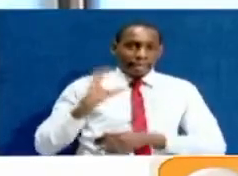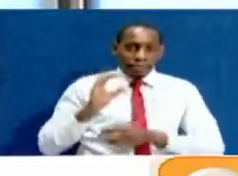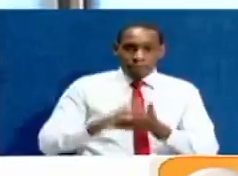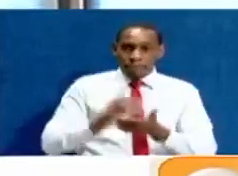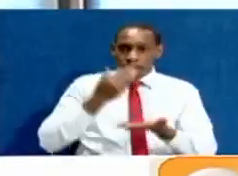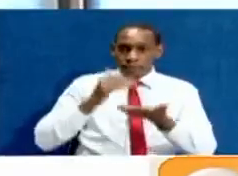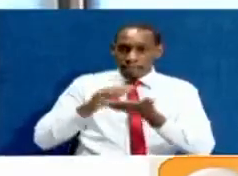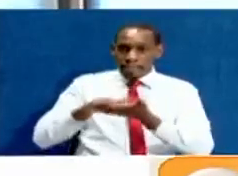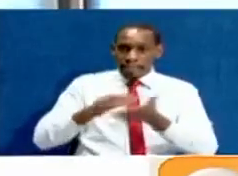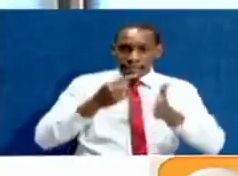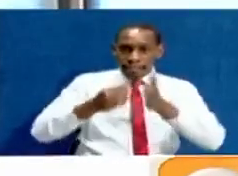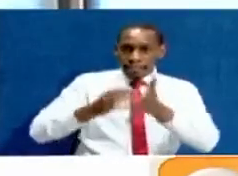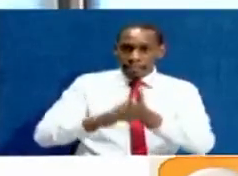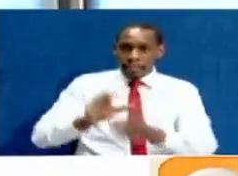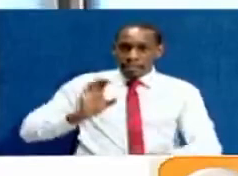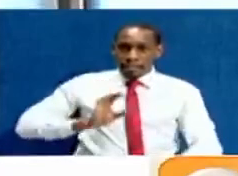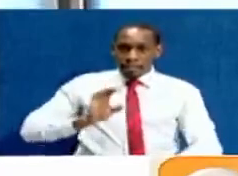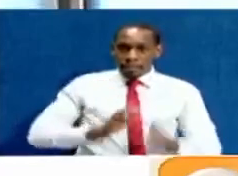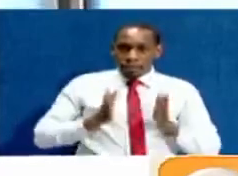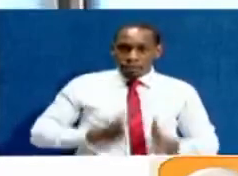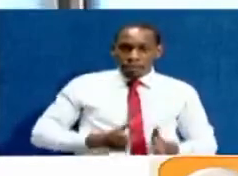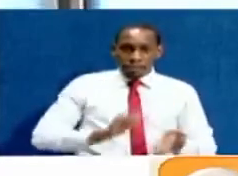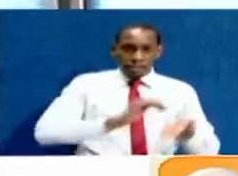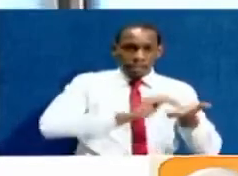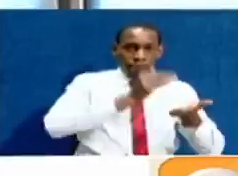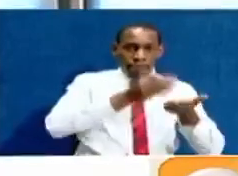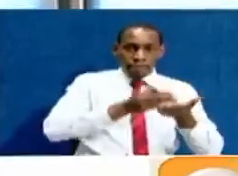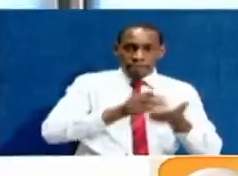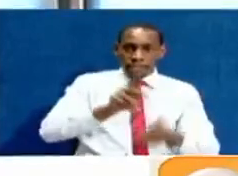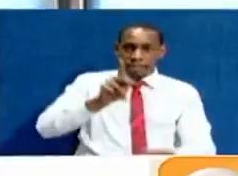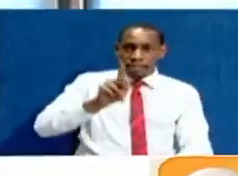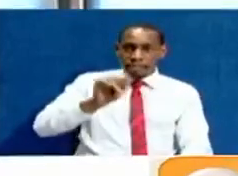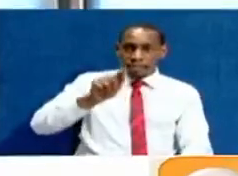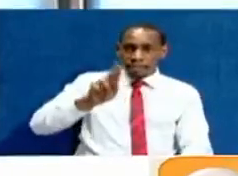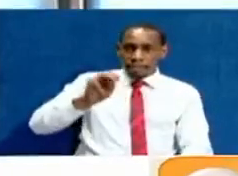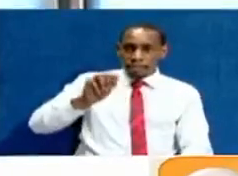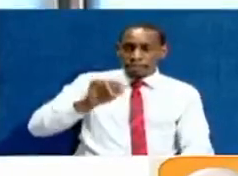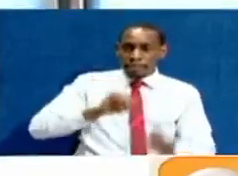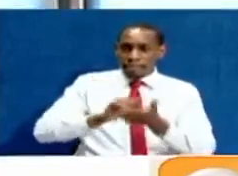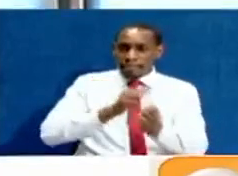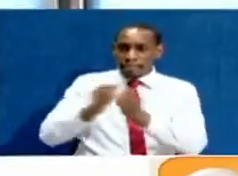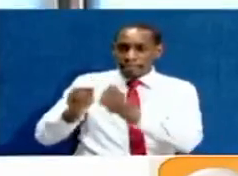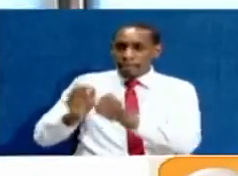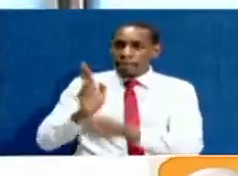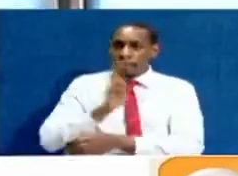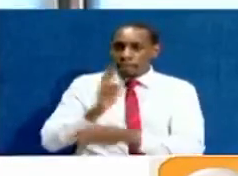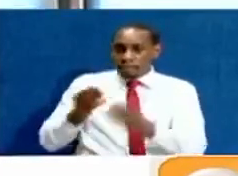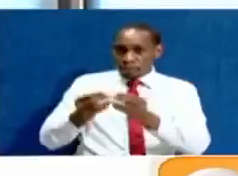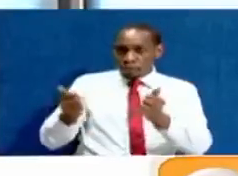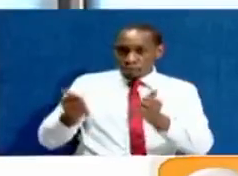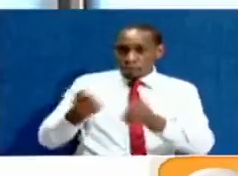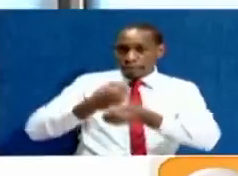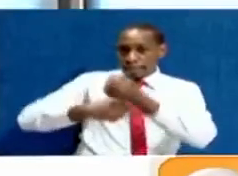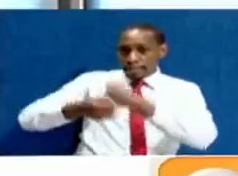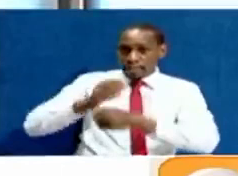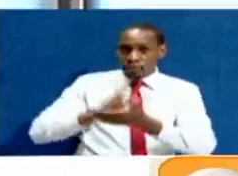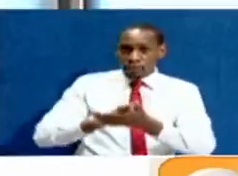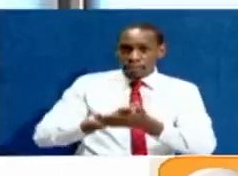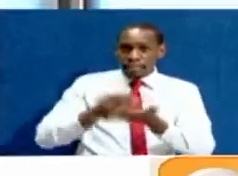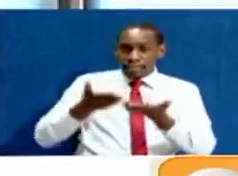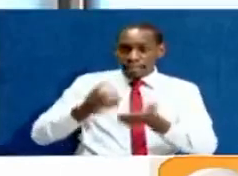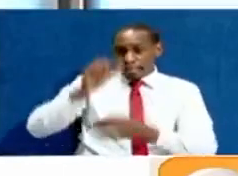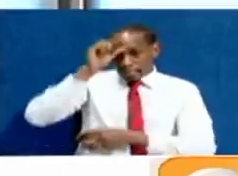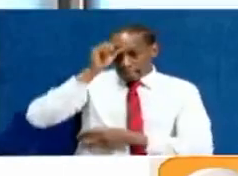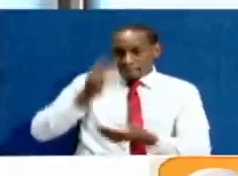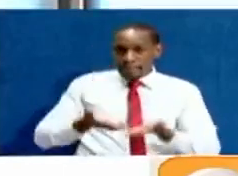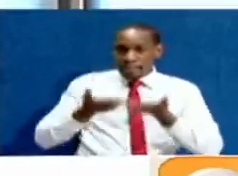In a letter to the industry, Commissioner of Insurance Godfrey Kiptum says this will be a strategic risk mitigation measure. So far, the